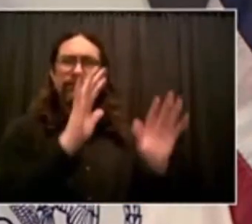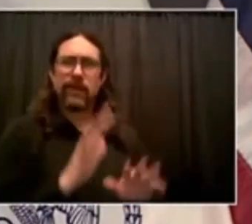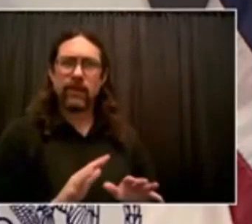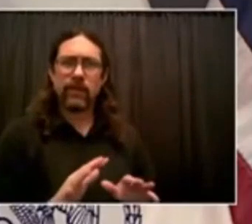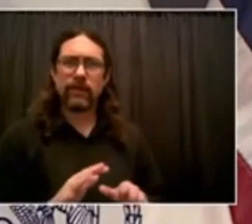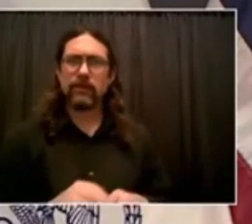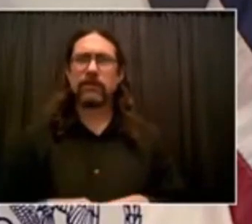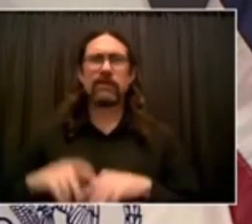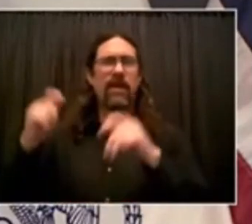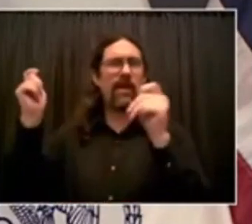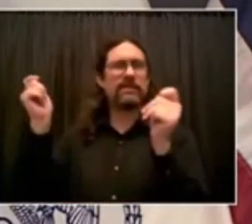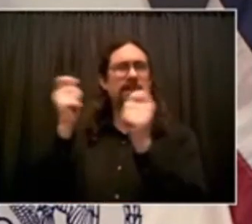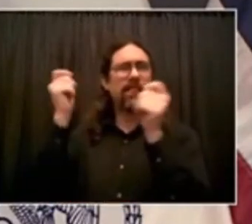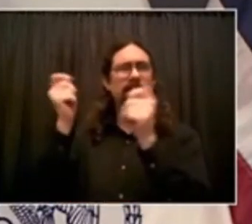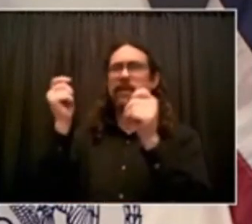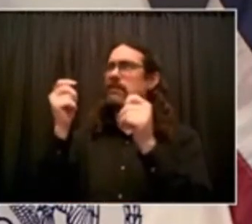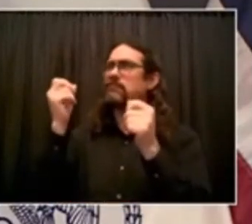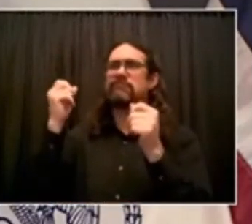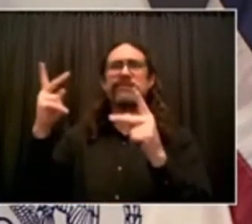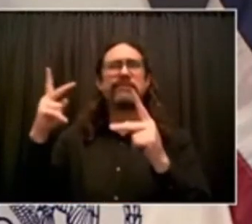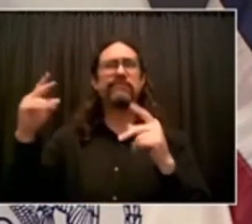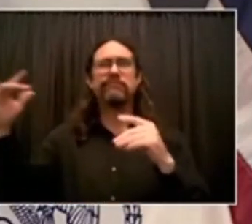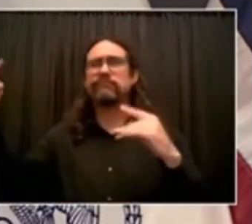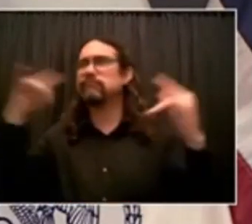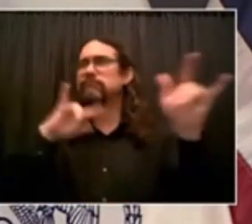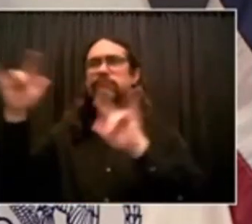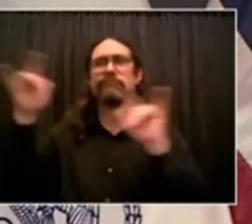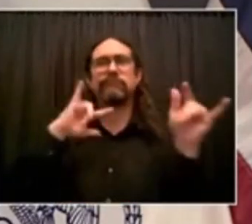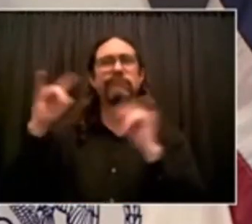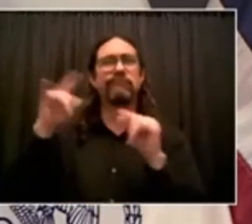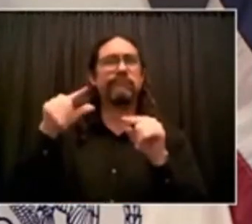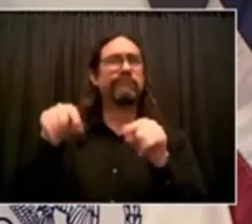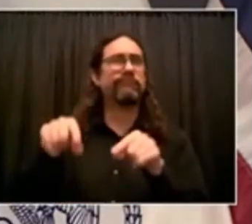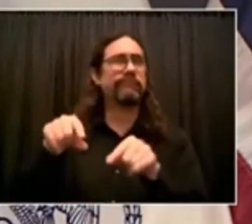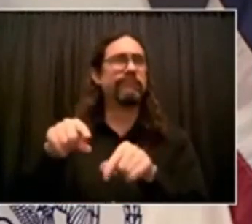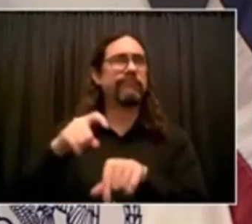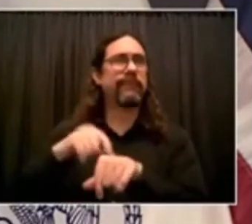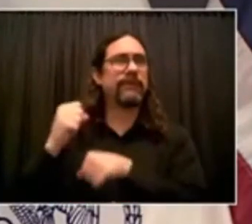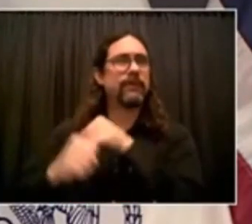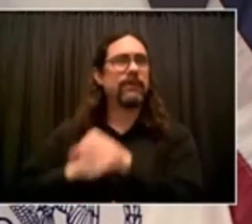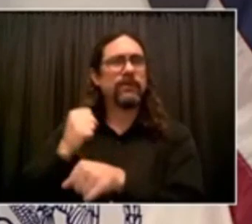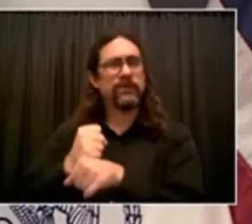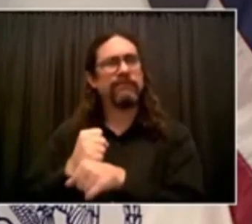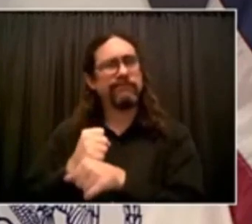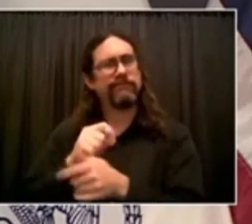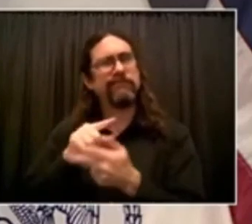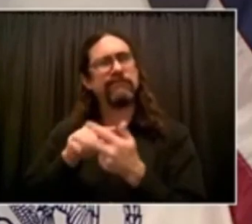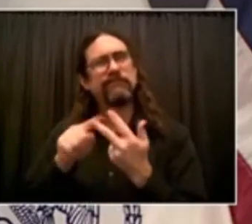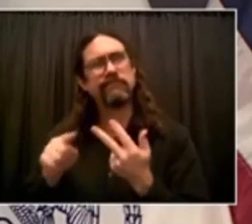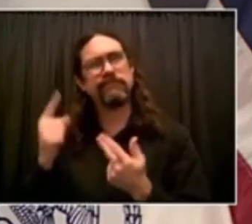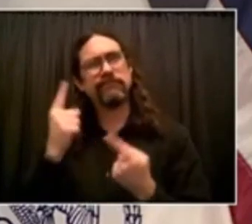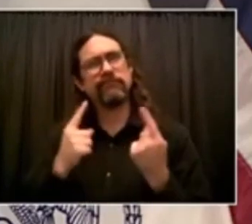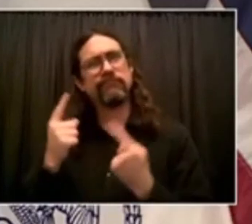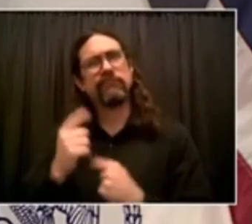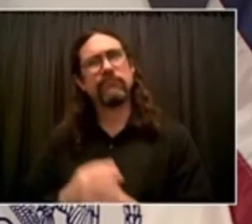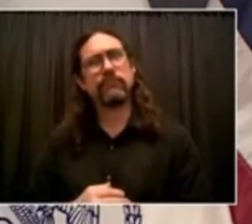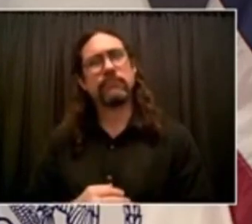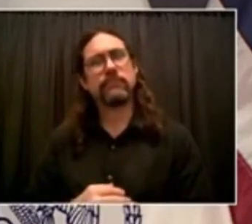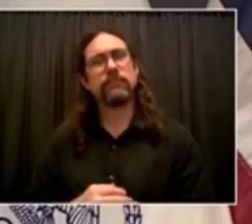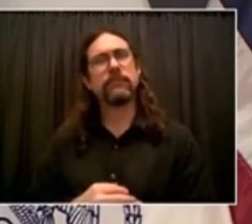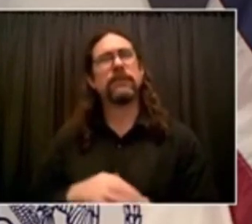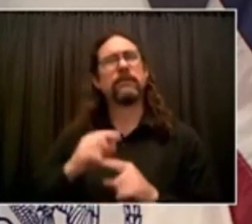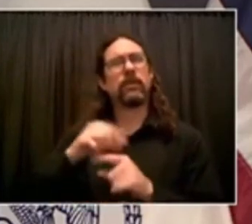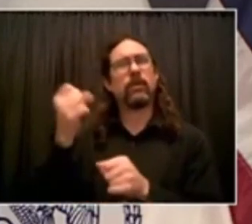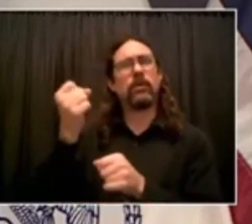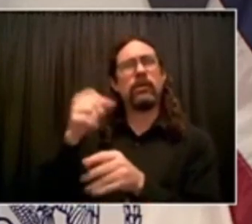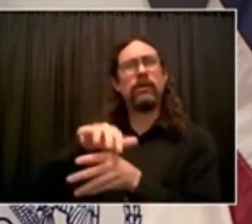area of tremendous concern, we're seeing restrictions starting to come back. We're seeing shutdowns. Look at Germany right now. Such a strong nation in so